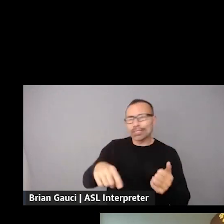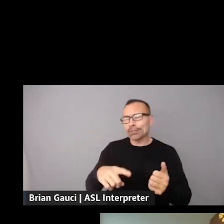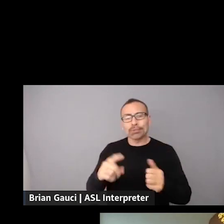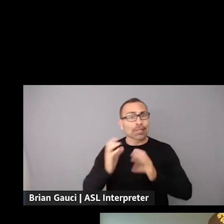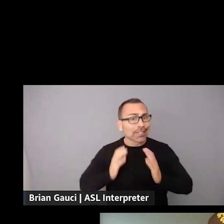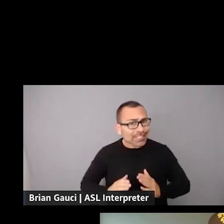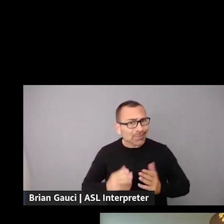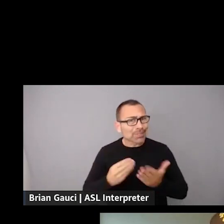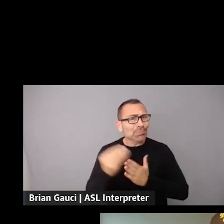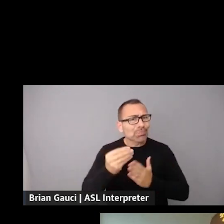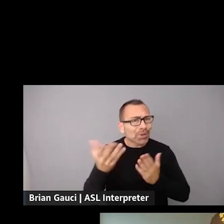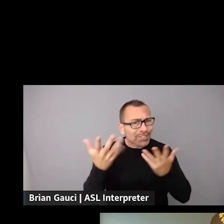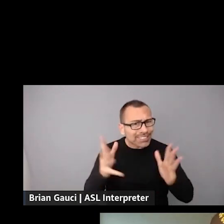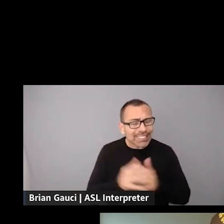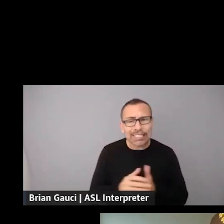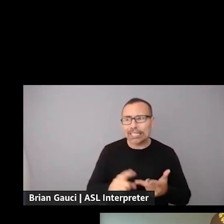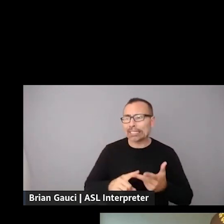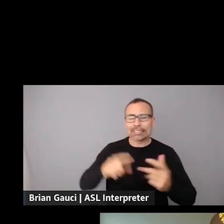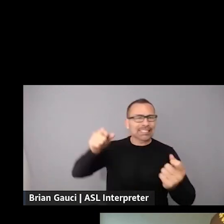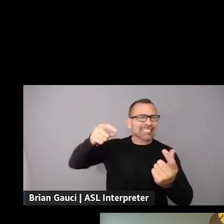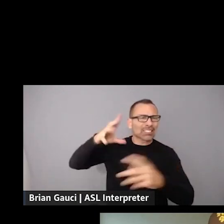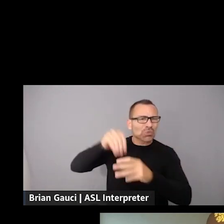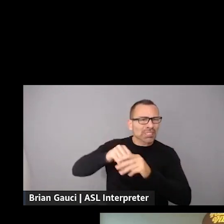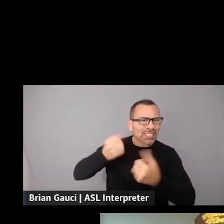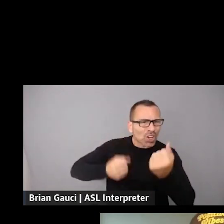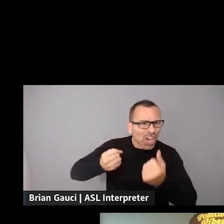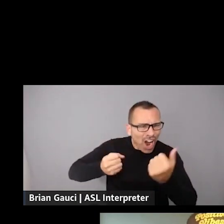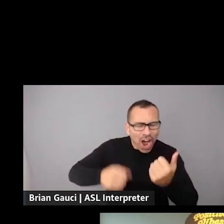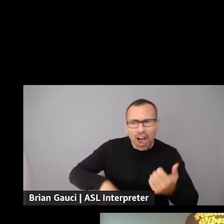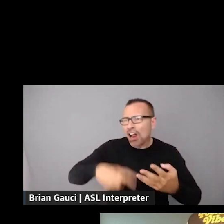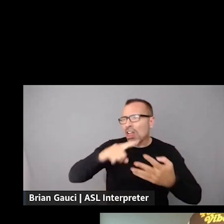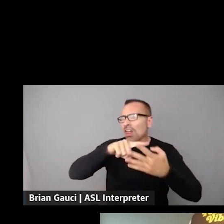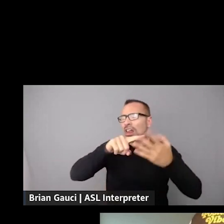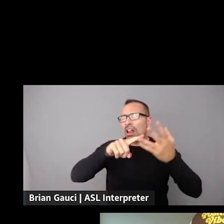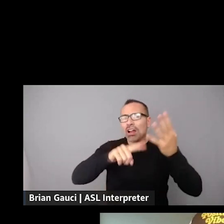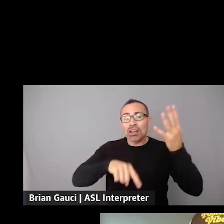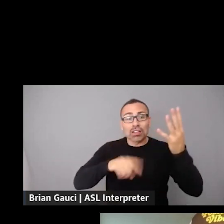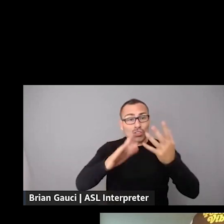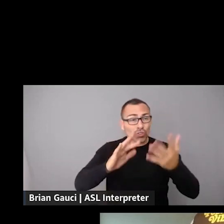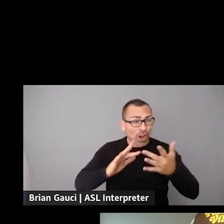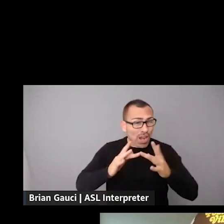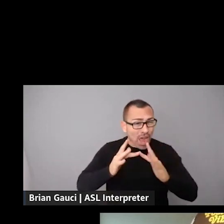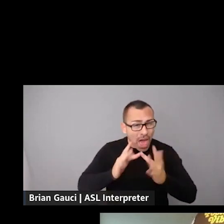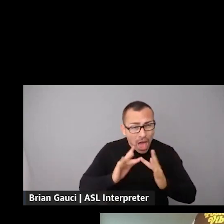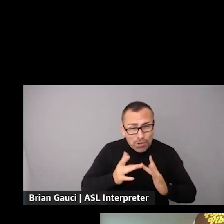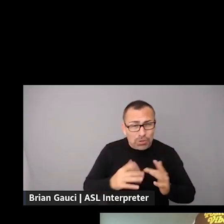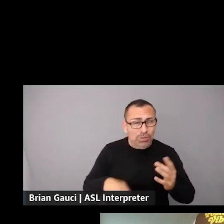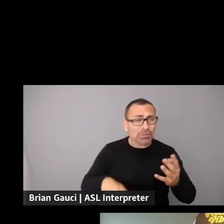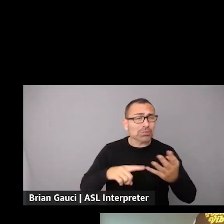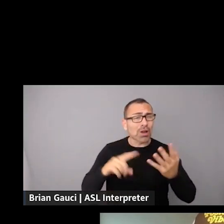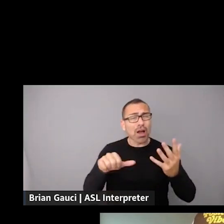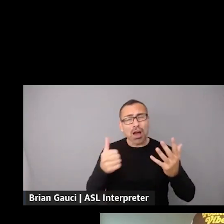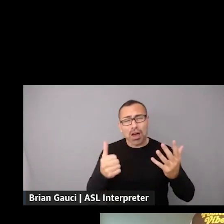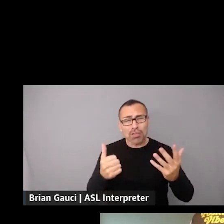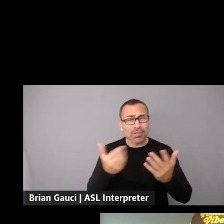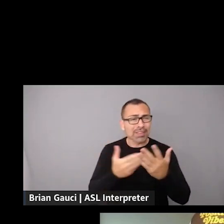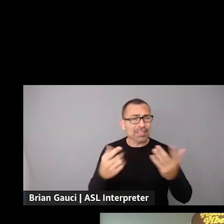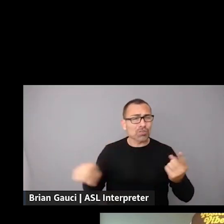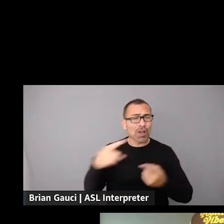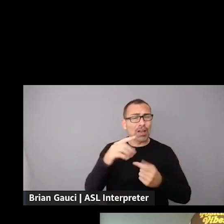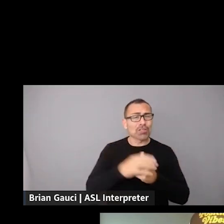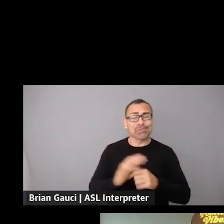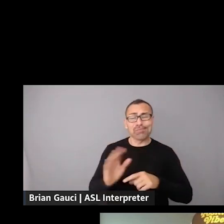to sensors in your cars or in your networks or other pieces around you, your